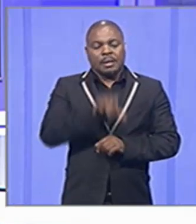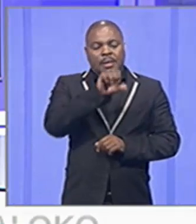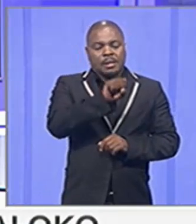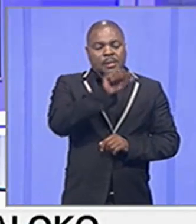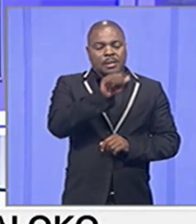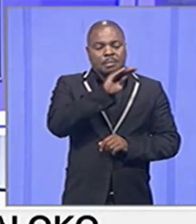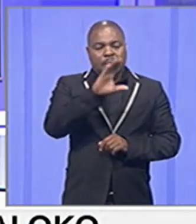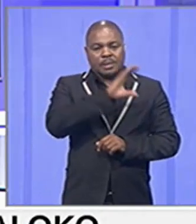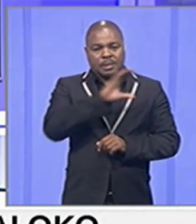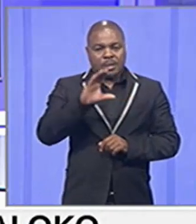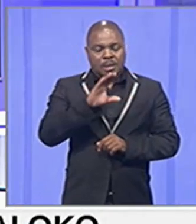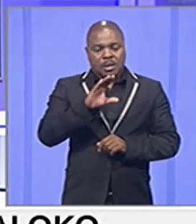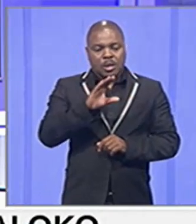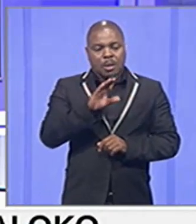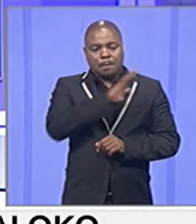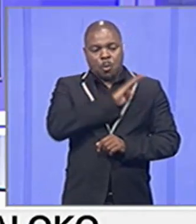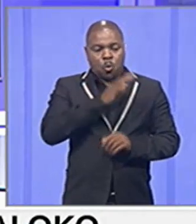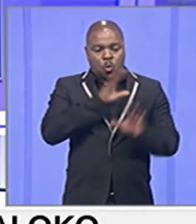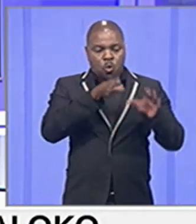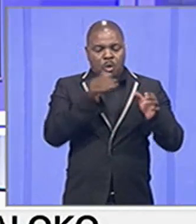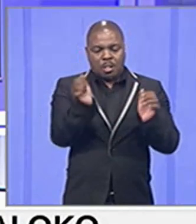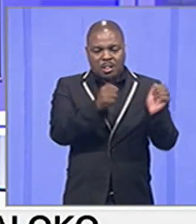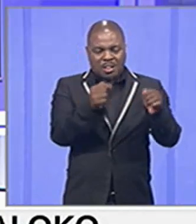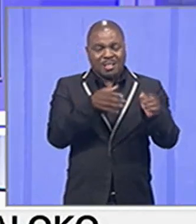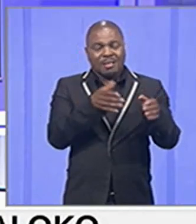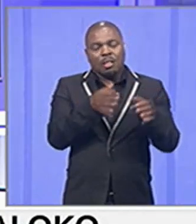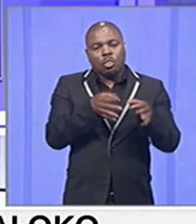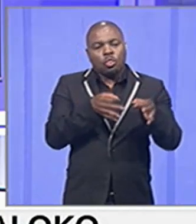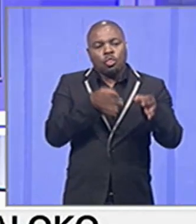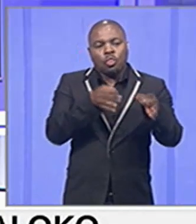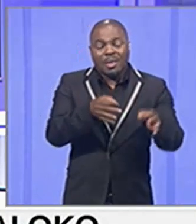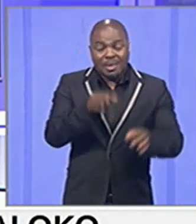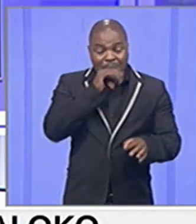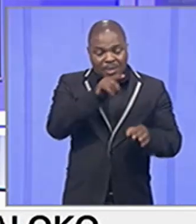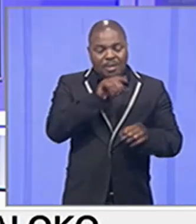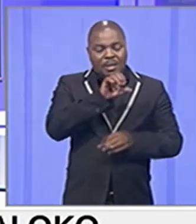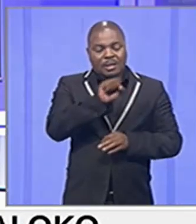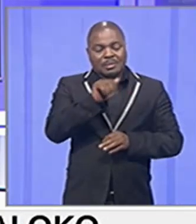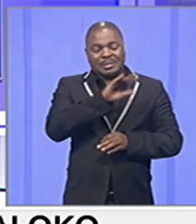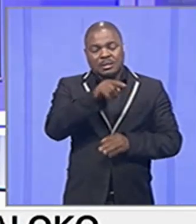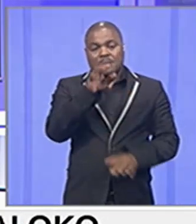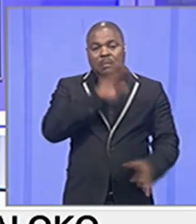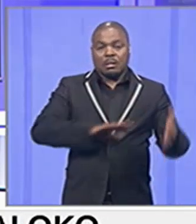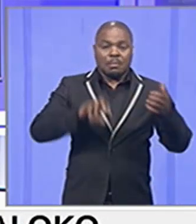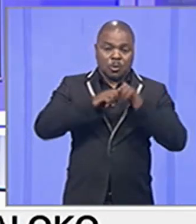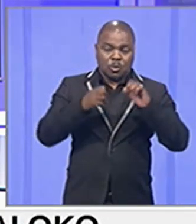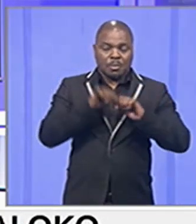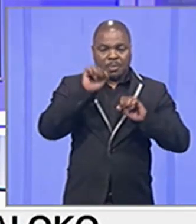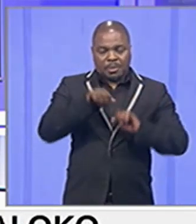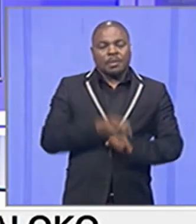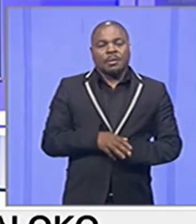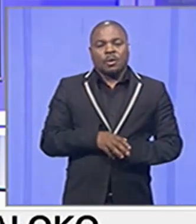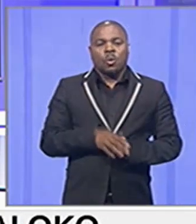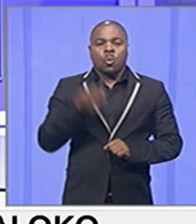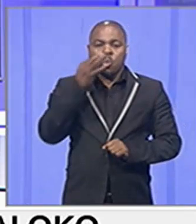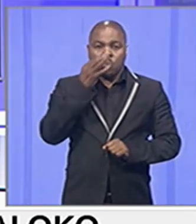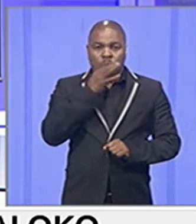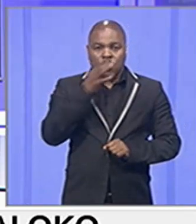maloko a pauta e ntšha ya SABC go bea kgašo ya setšhaba ka motšhing. o holofela gore lenaneo la go